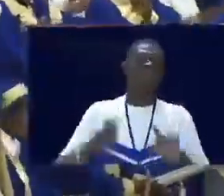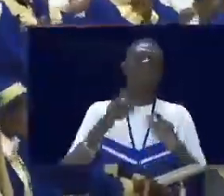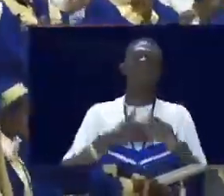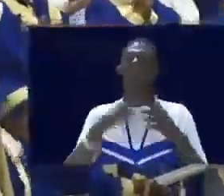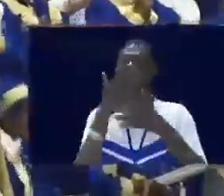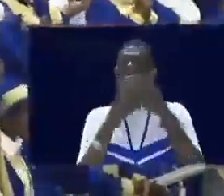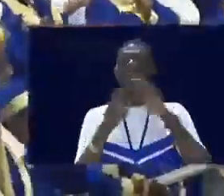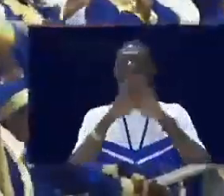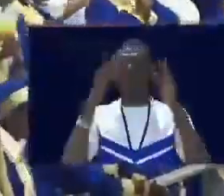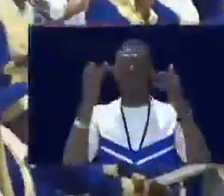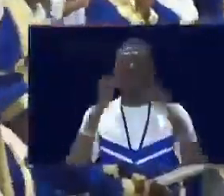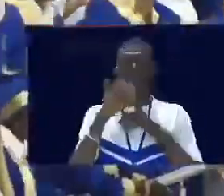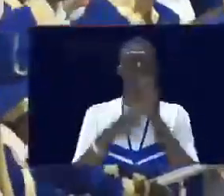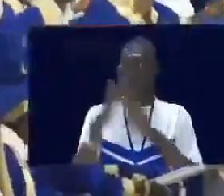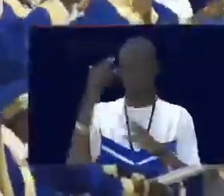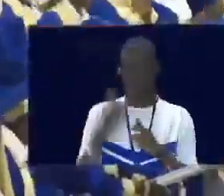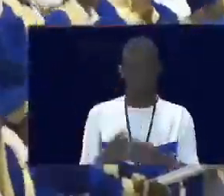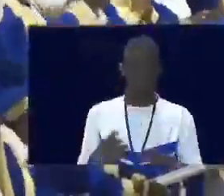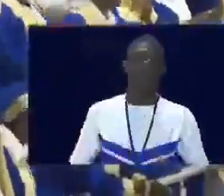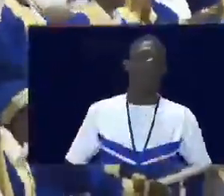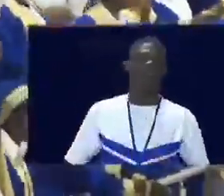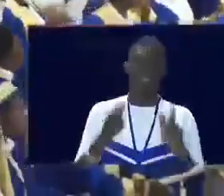Thank you, Jesus.